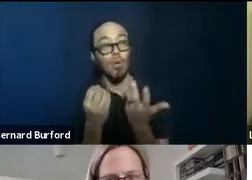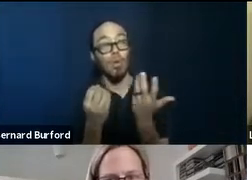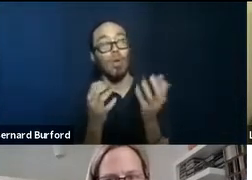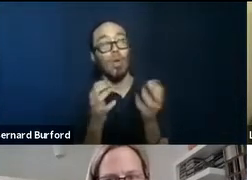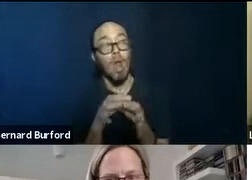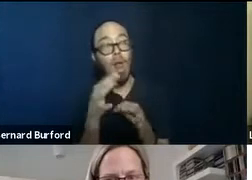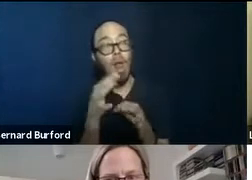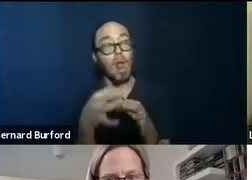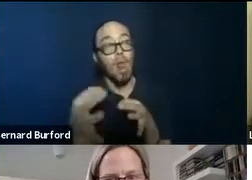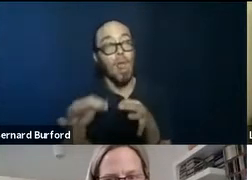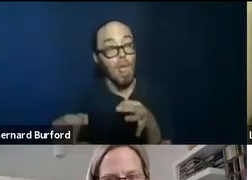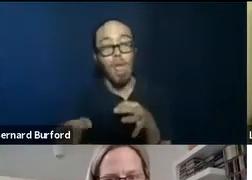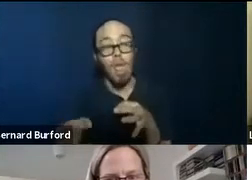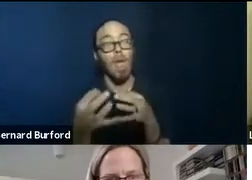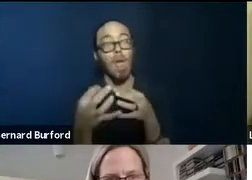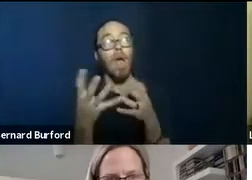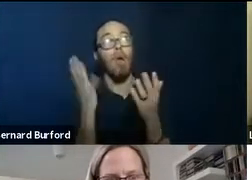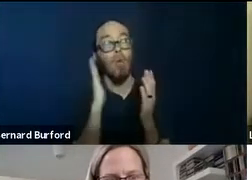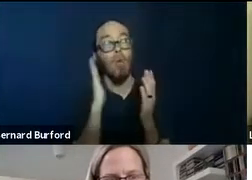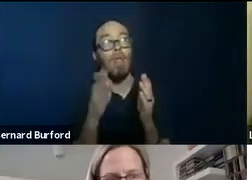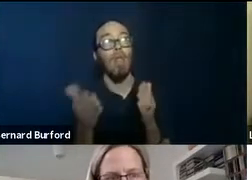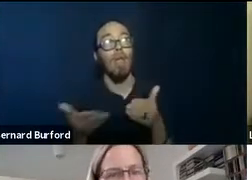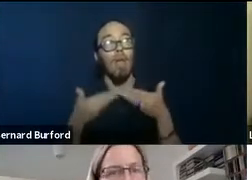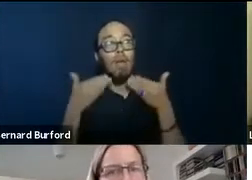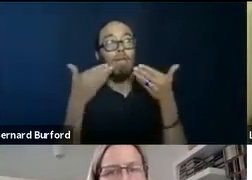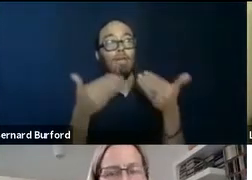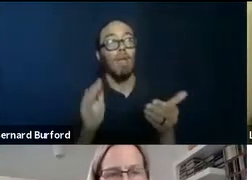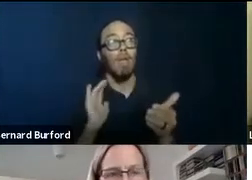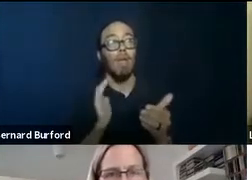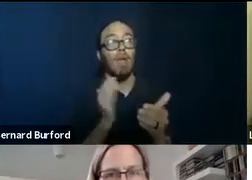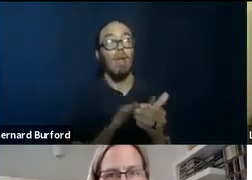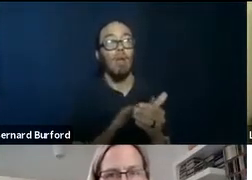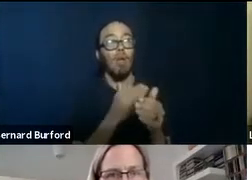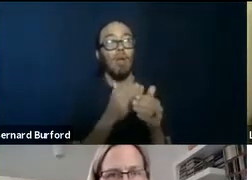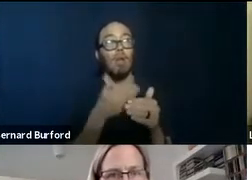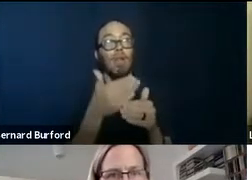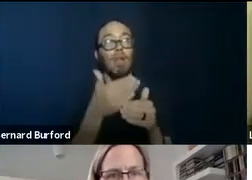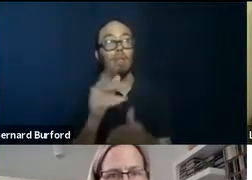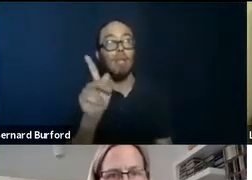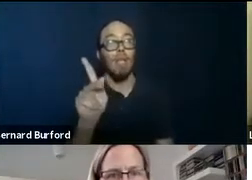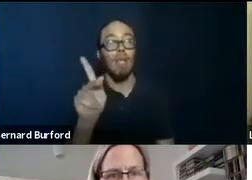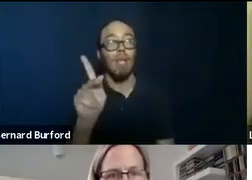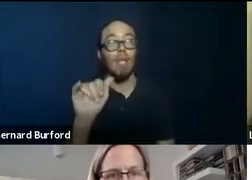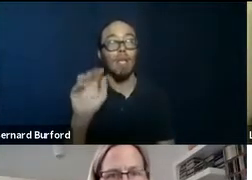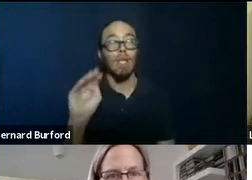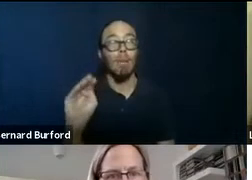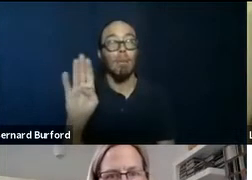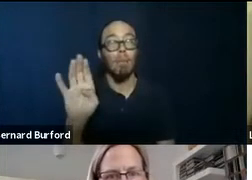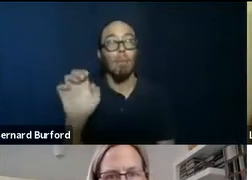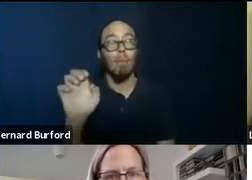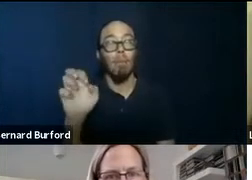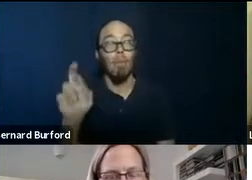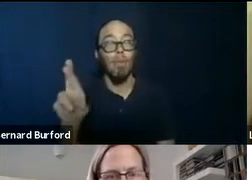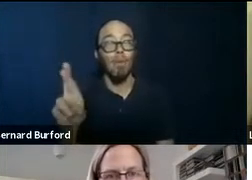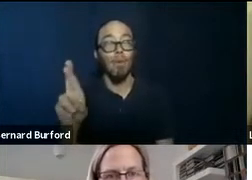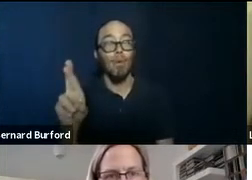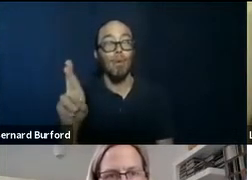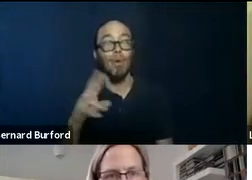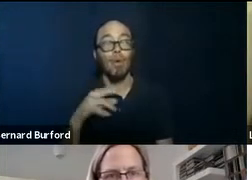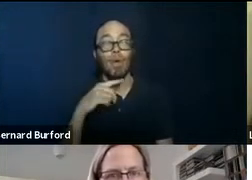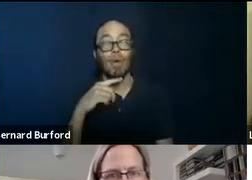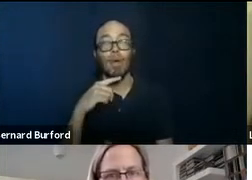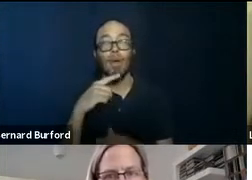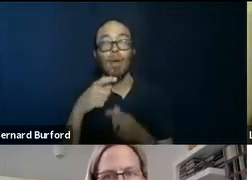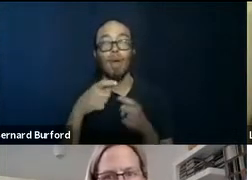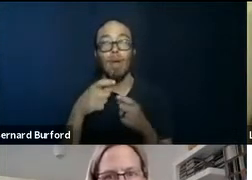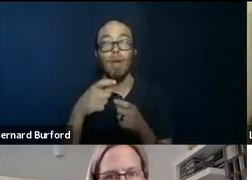it more, I will invite our next speaker, Kim Beer, Director of Public Policy and National